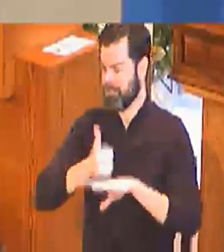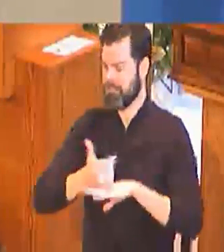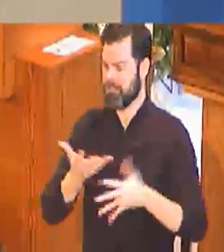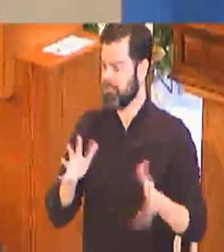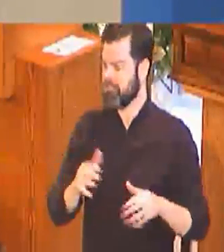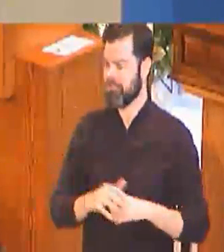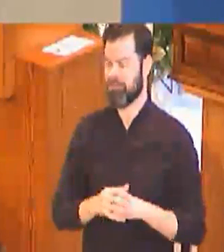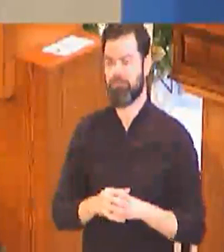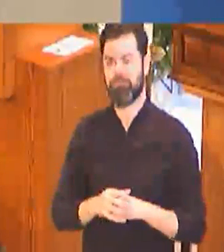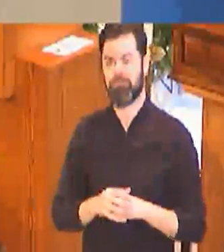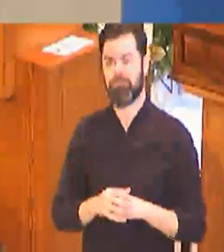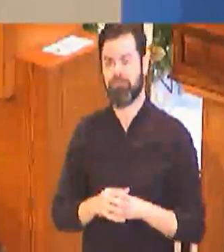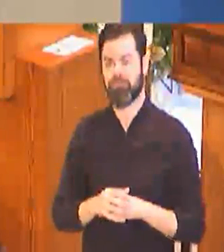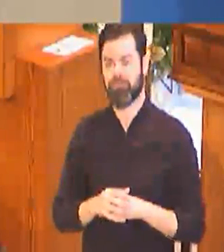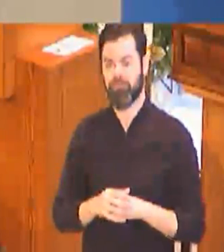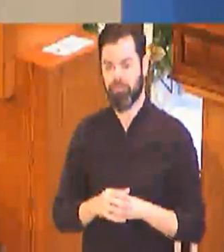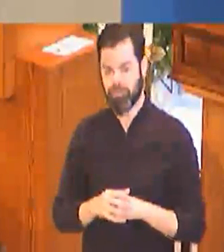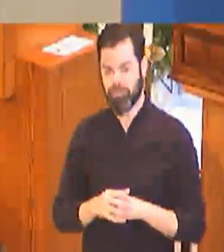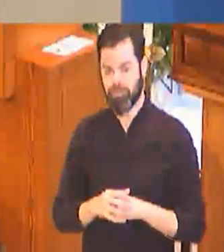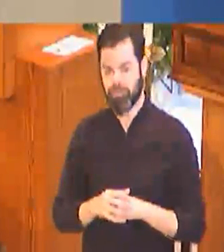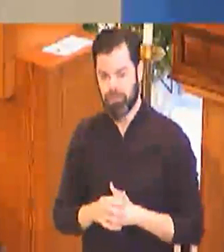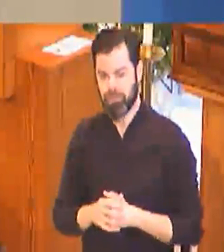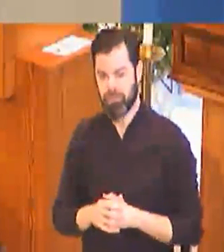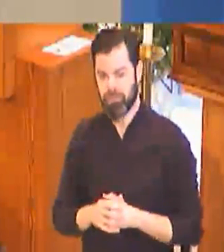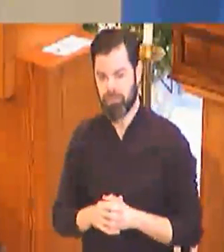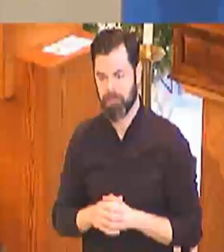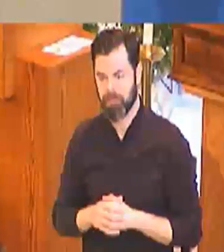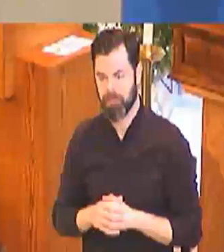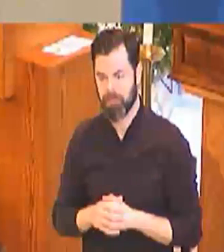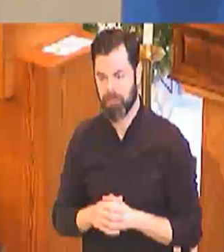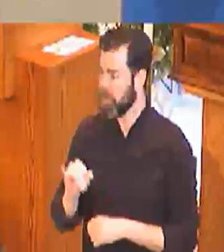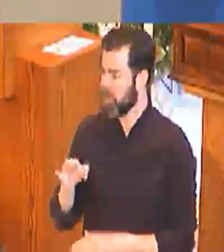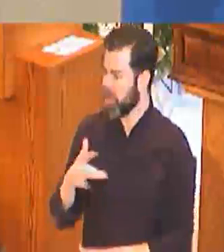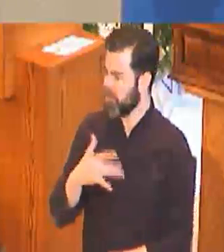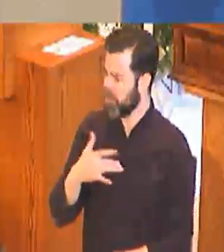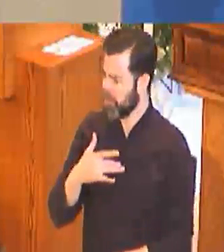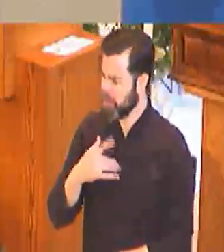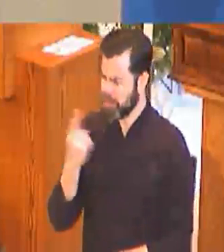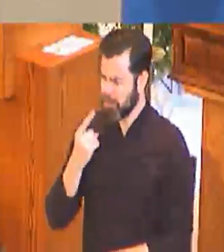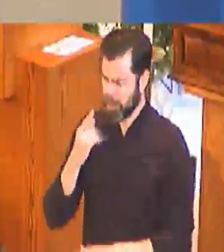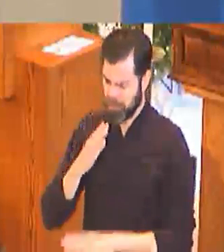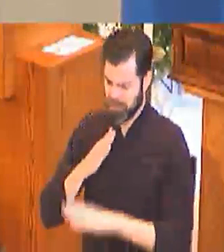And when you experience what appears to be resistance, know it is